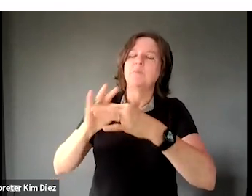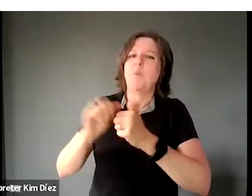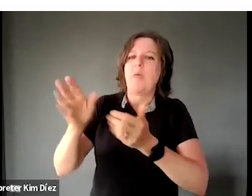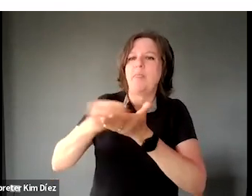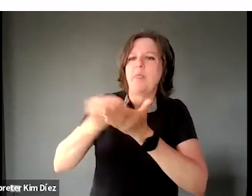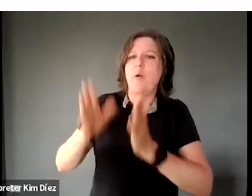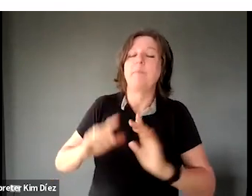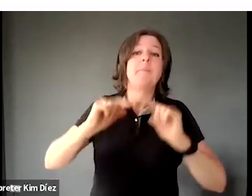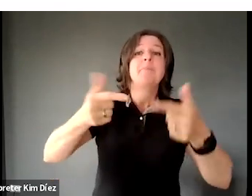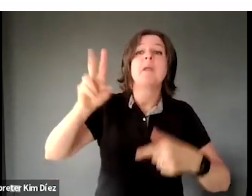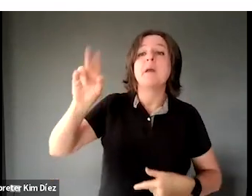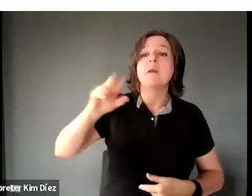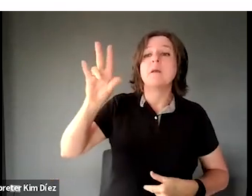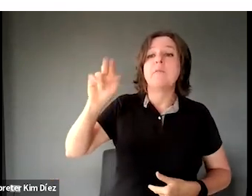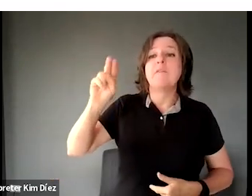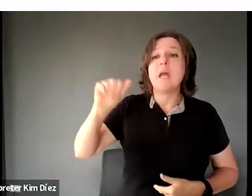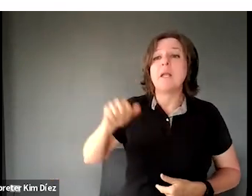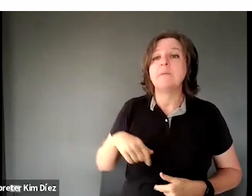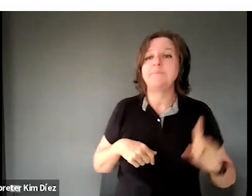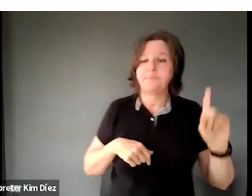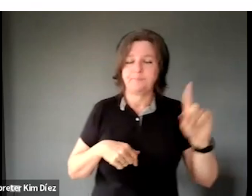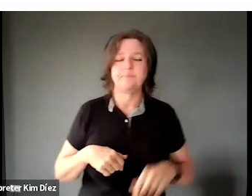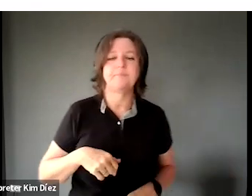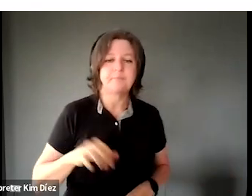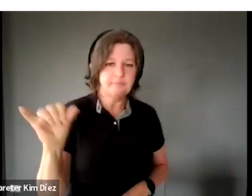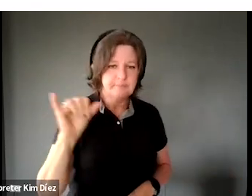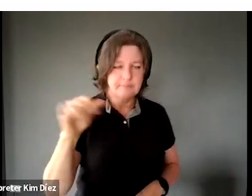it was an other operation.